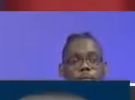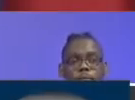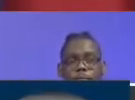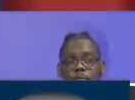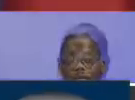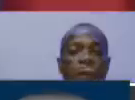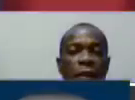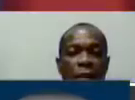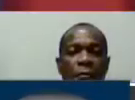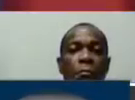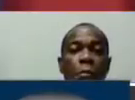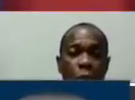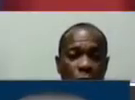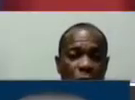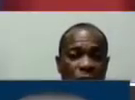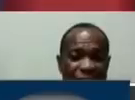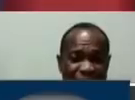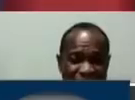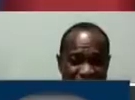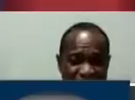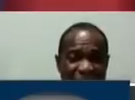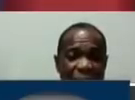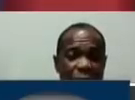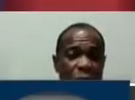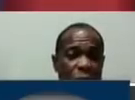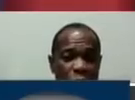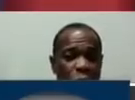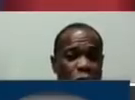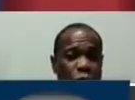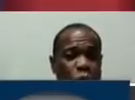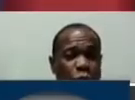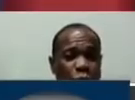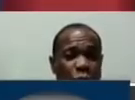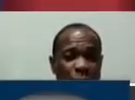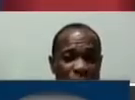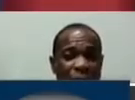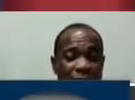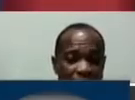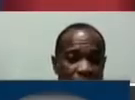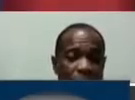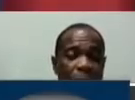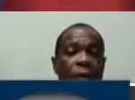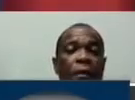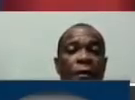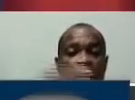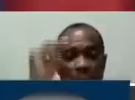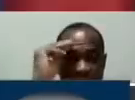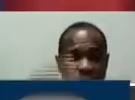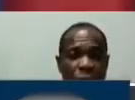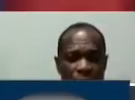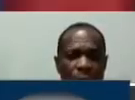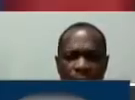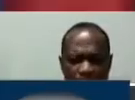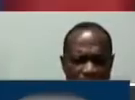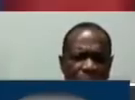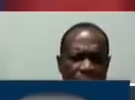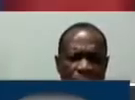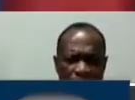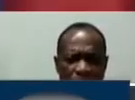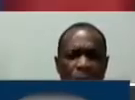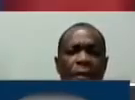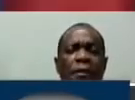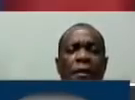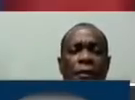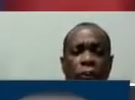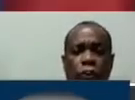funeral agencies for storage. And that is being led through the Ministry of Health, the Chief Public Health Inspector as well as the Director of